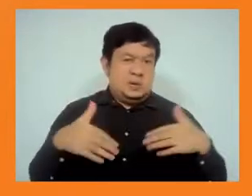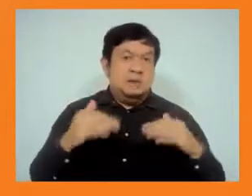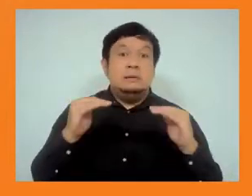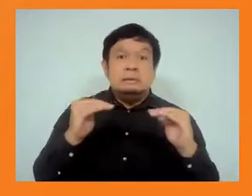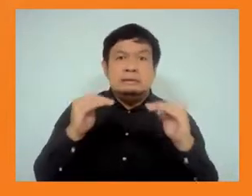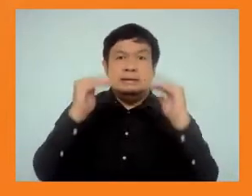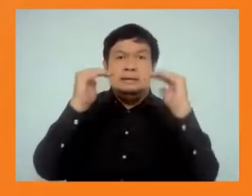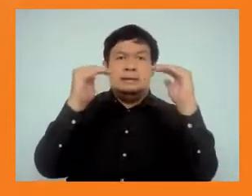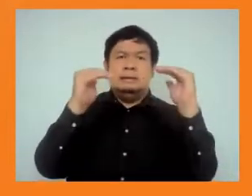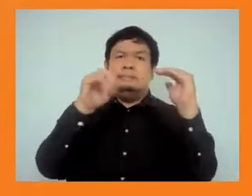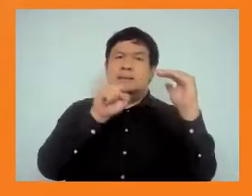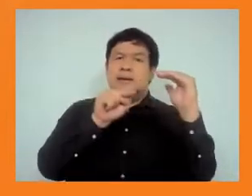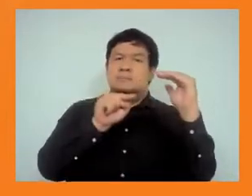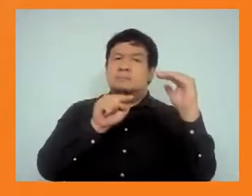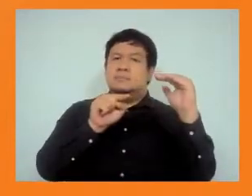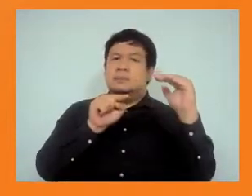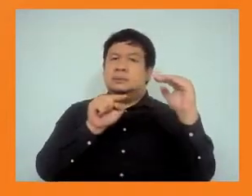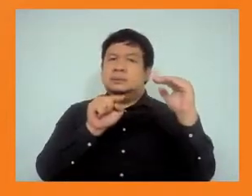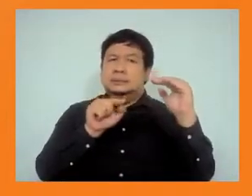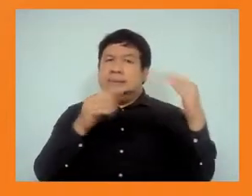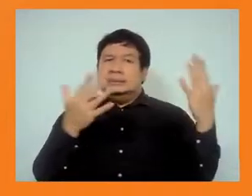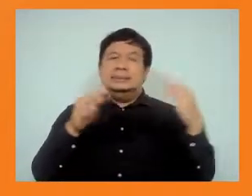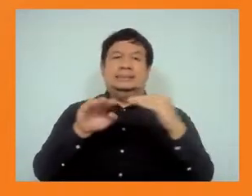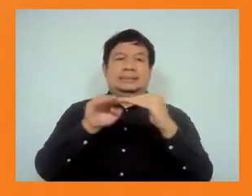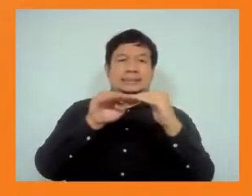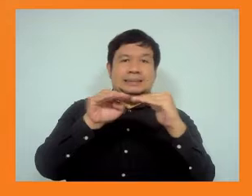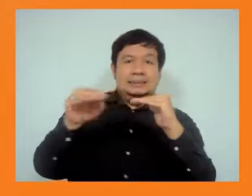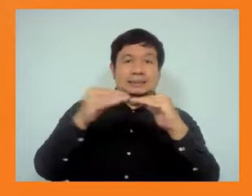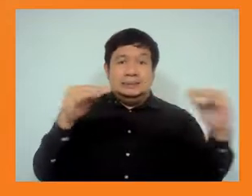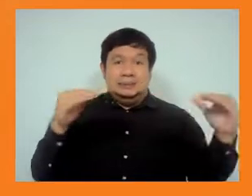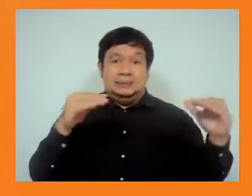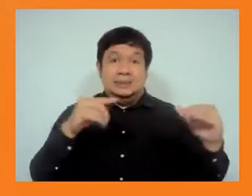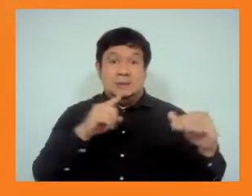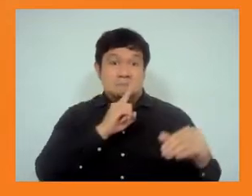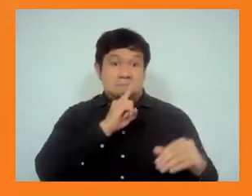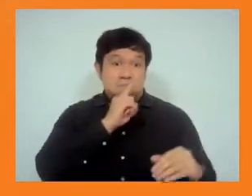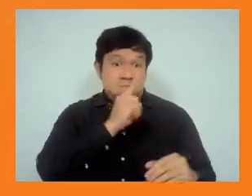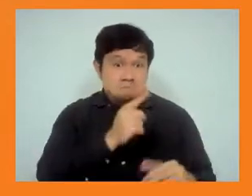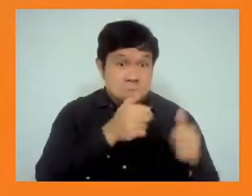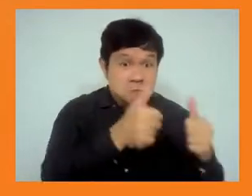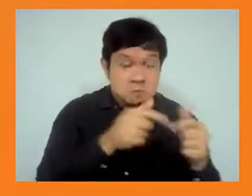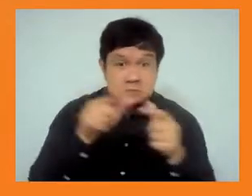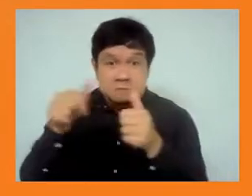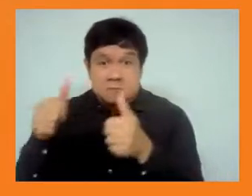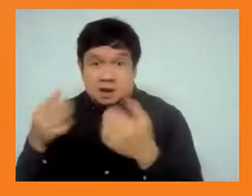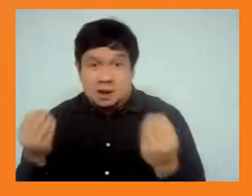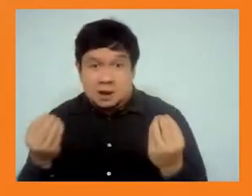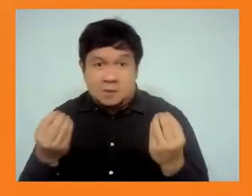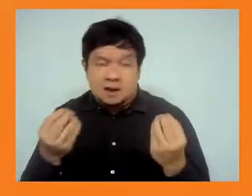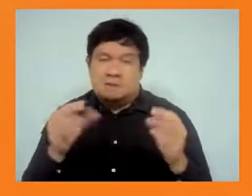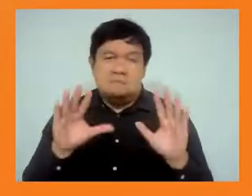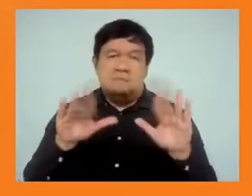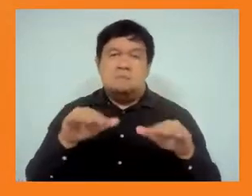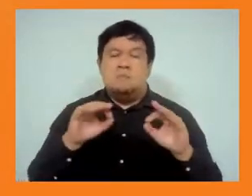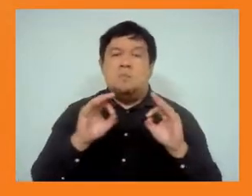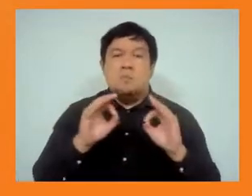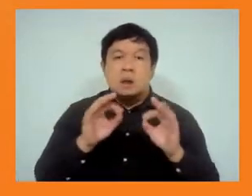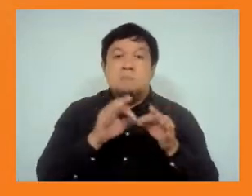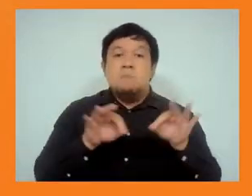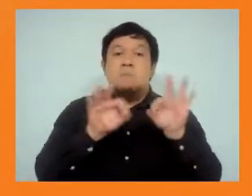Churial Canal, these are all real problems and have not been addressed by ADB SPS 2009. So a lot of